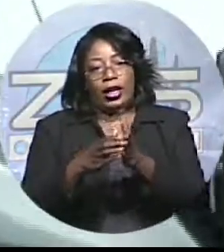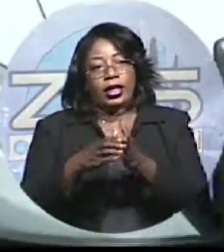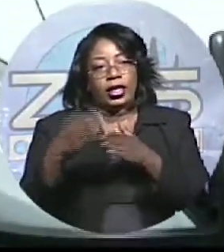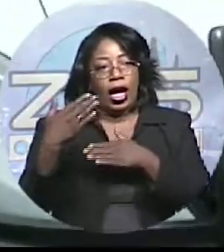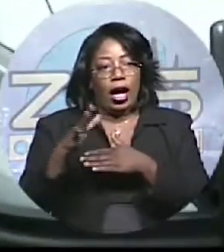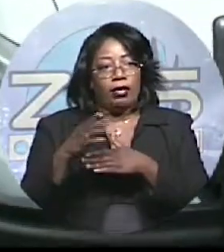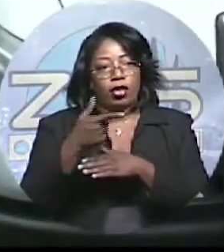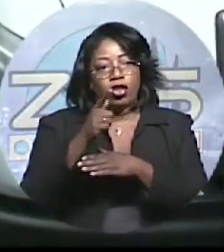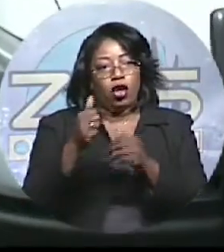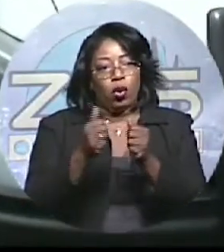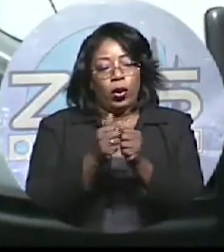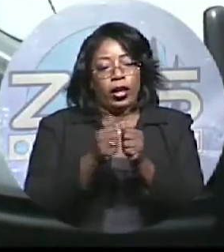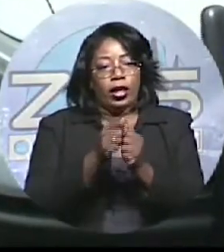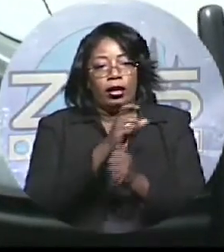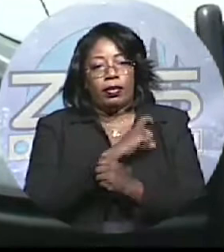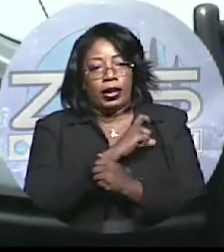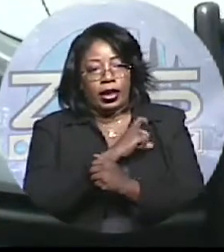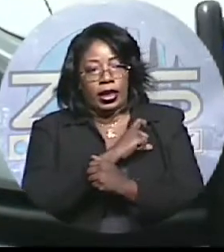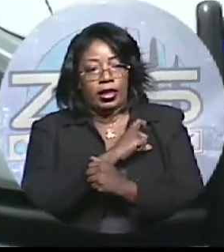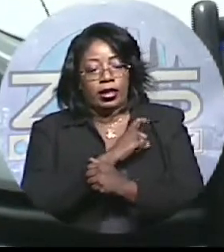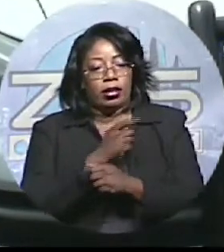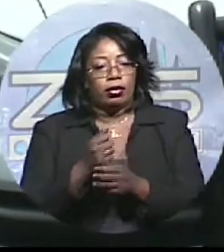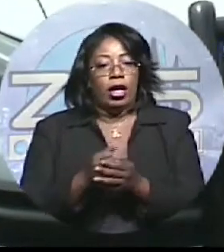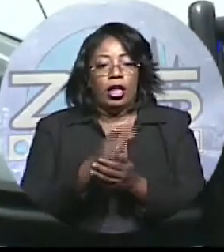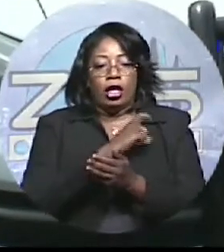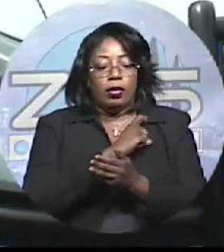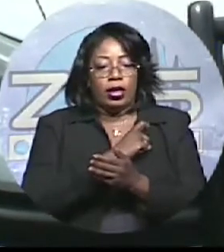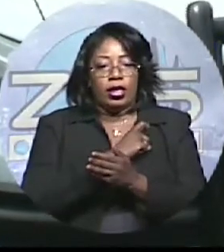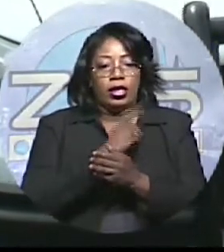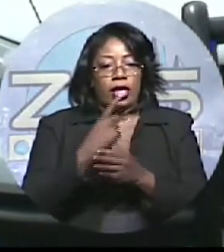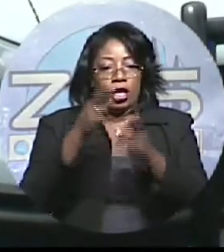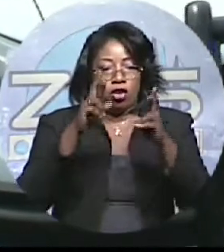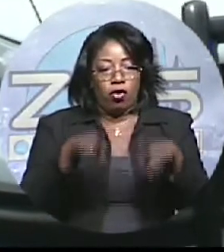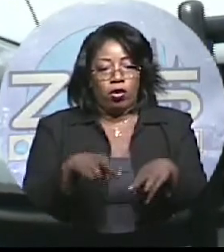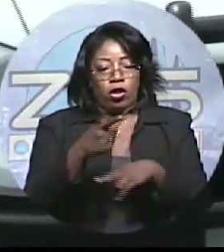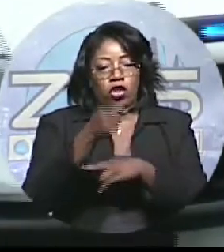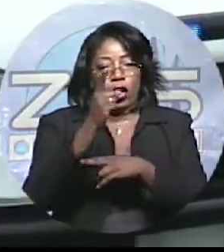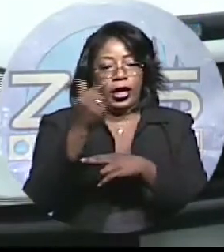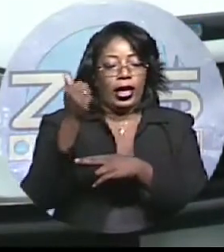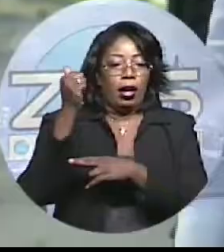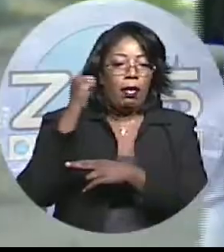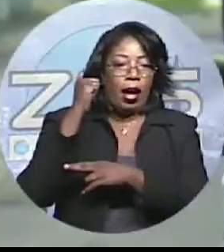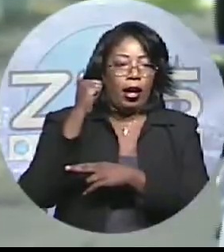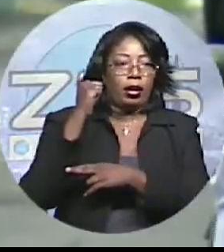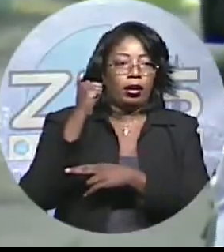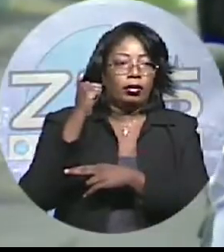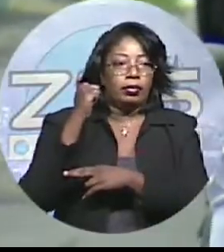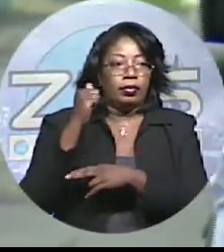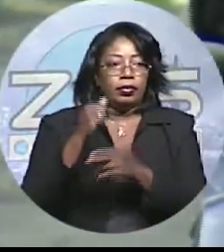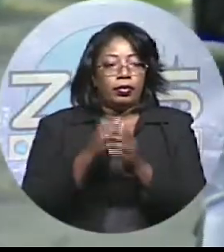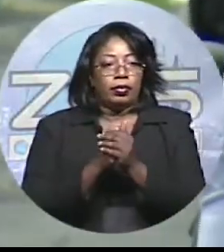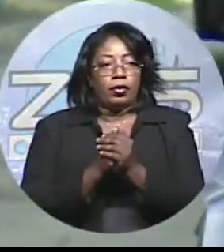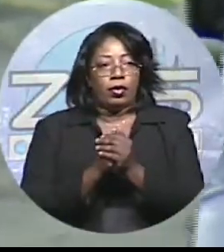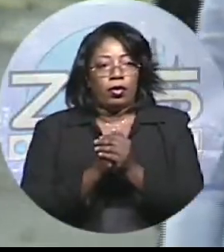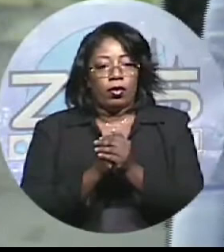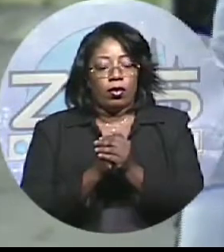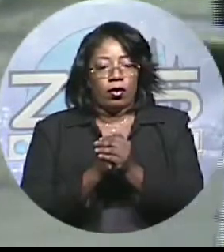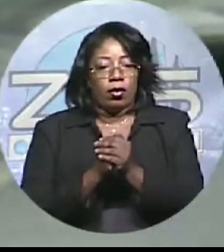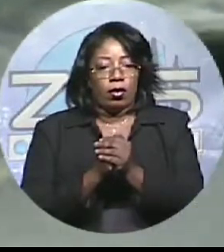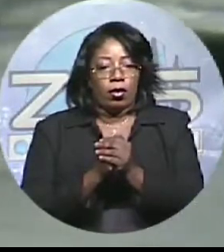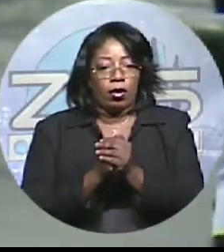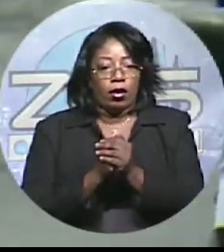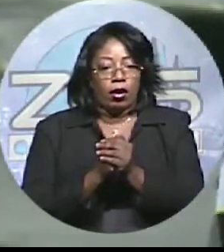following a shootout with a police officer. Police say the resident was shot in the back by a man in the area of John Chipman Street and Tootshot